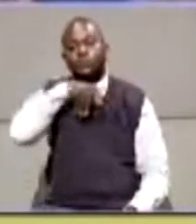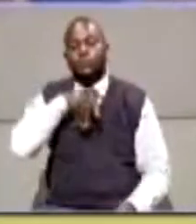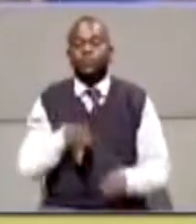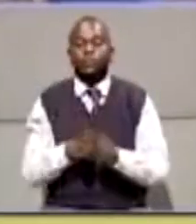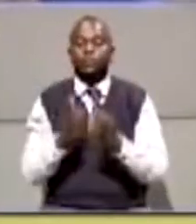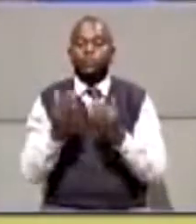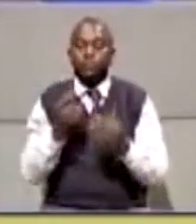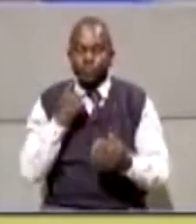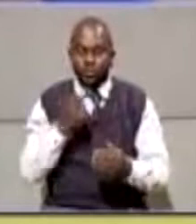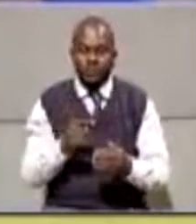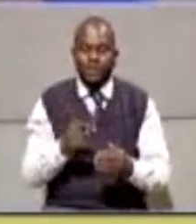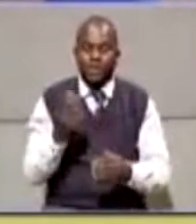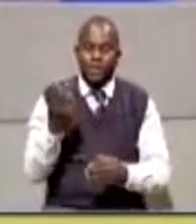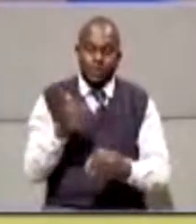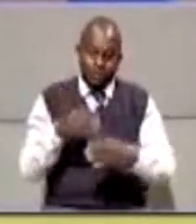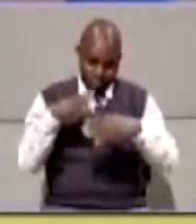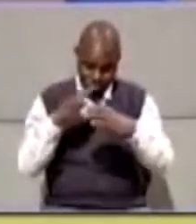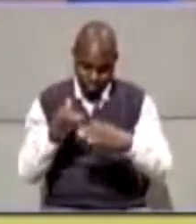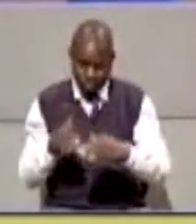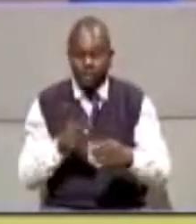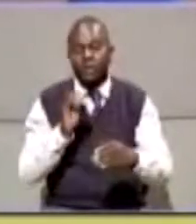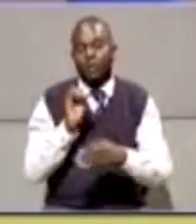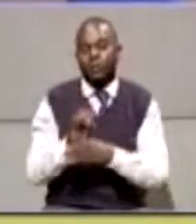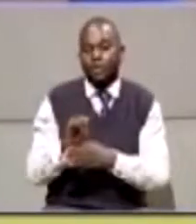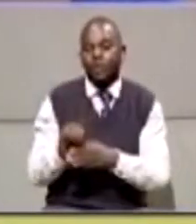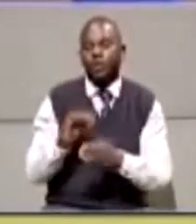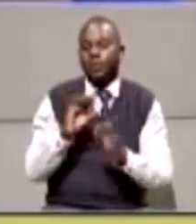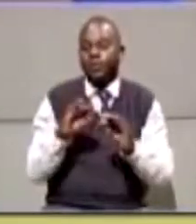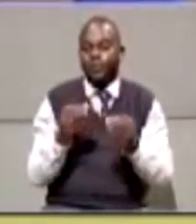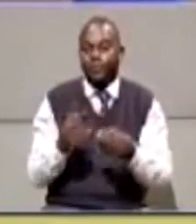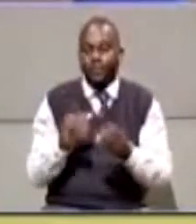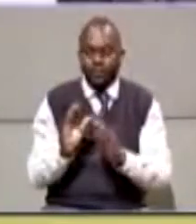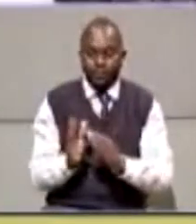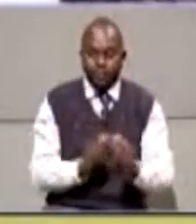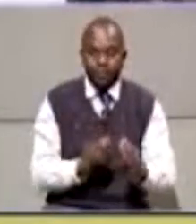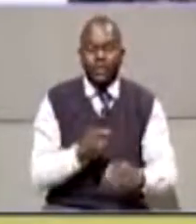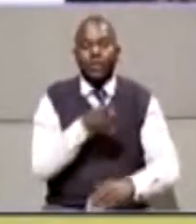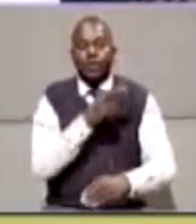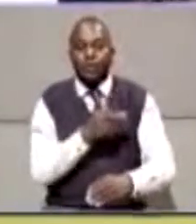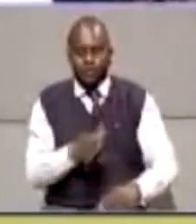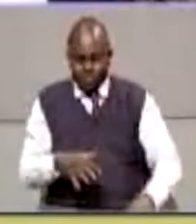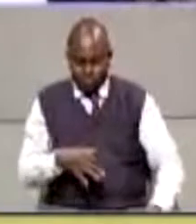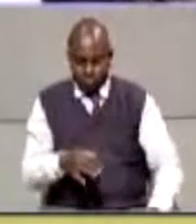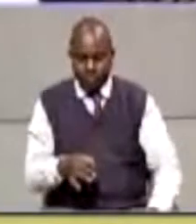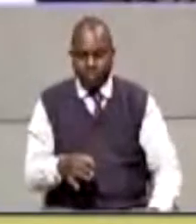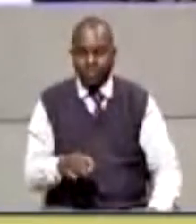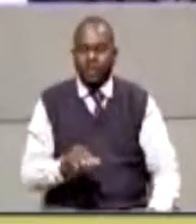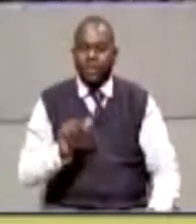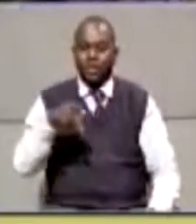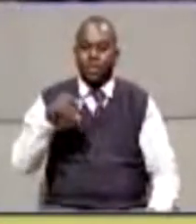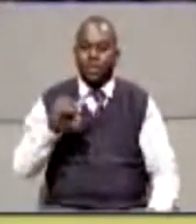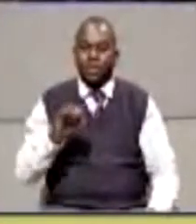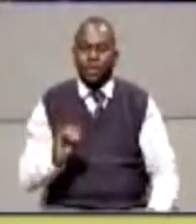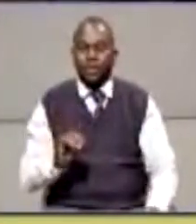early treatment and diagnosis, testing and counseling, family planning, and antenatal services. Apio Catherine, a